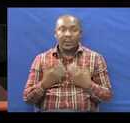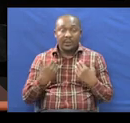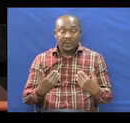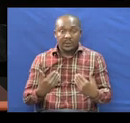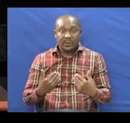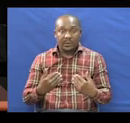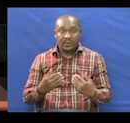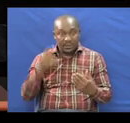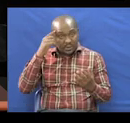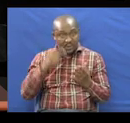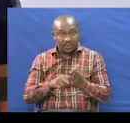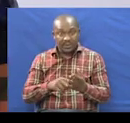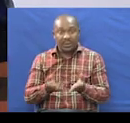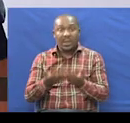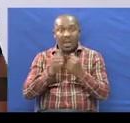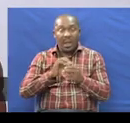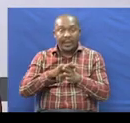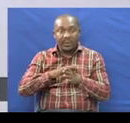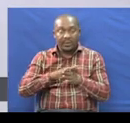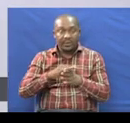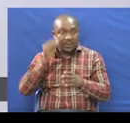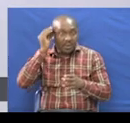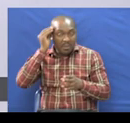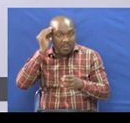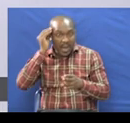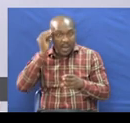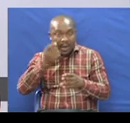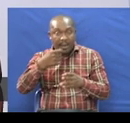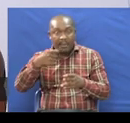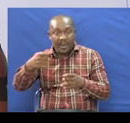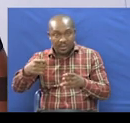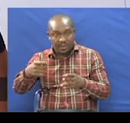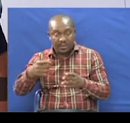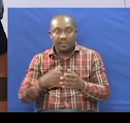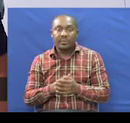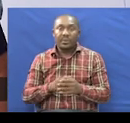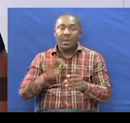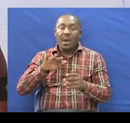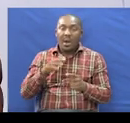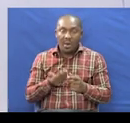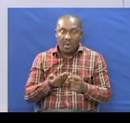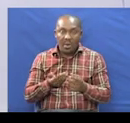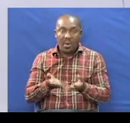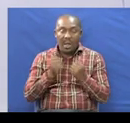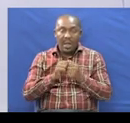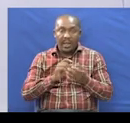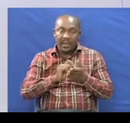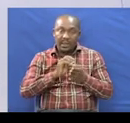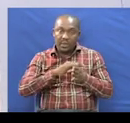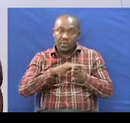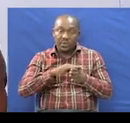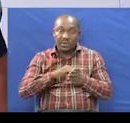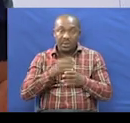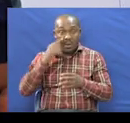means I can use a black pen to write some notes, or I can use a blue pen to